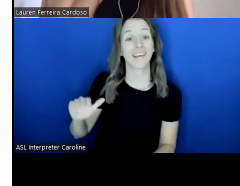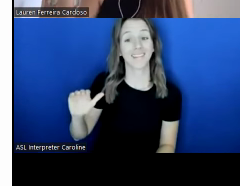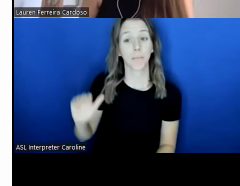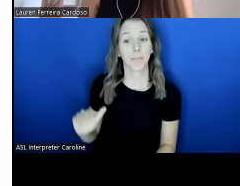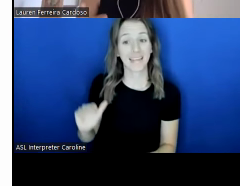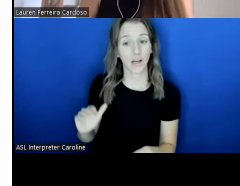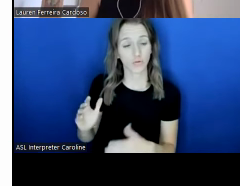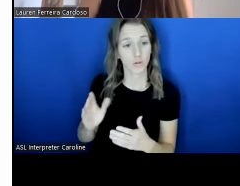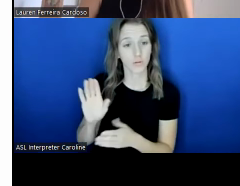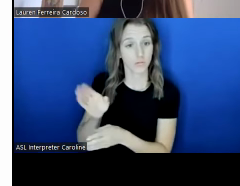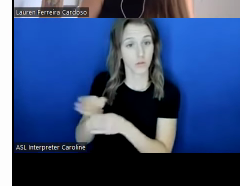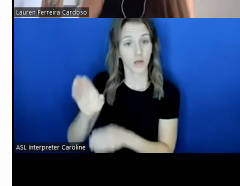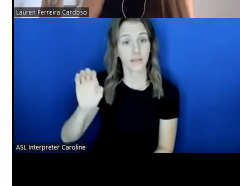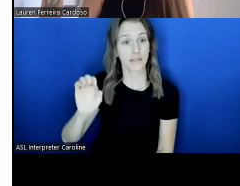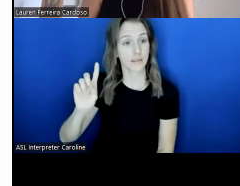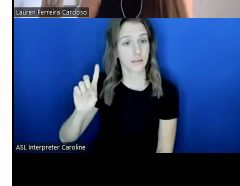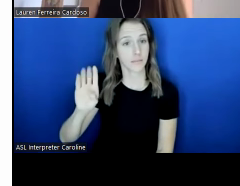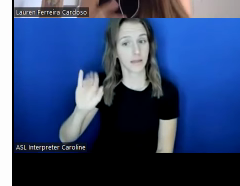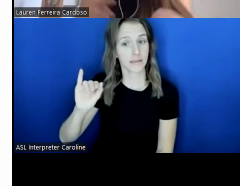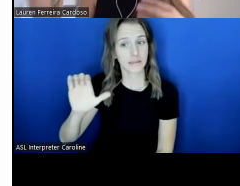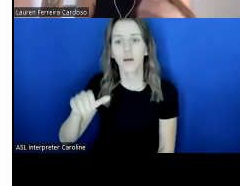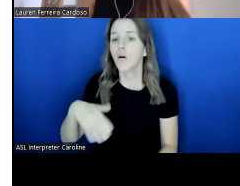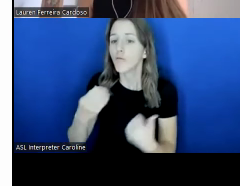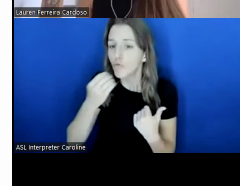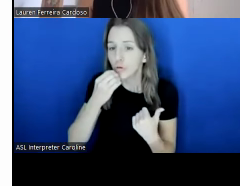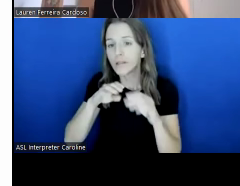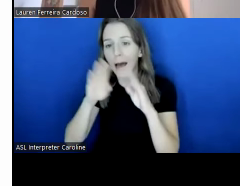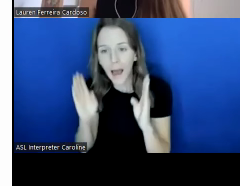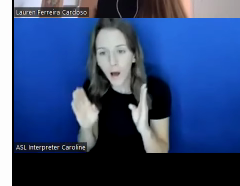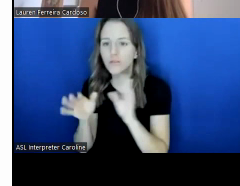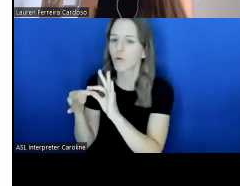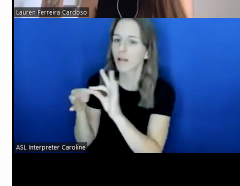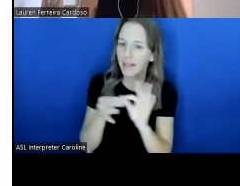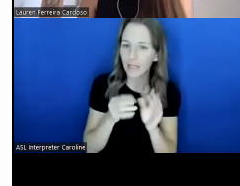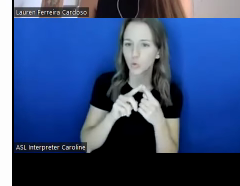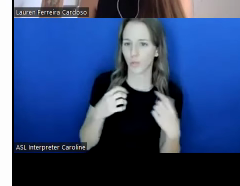thinking about questions like food and housing as it relates to the health of their